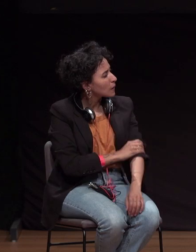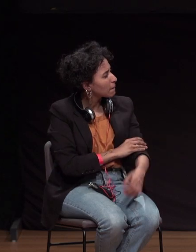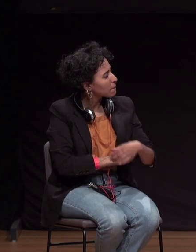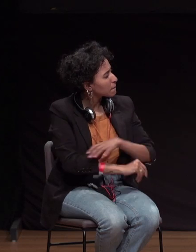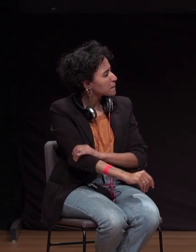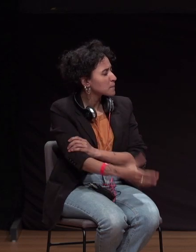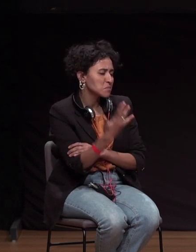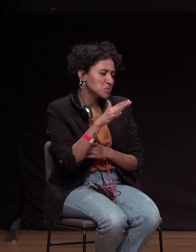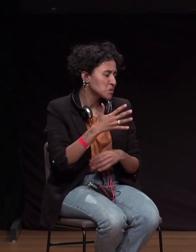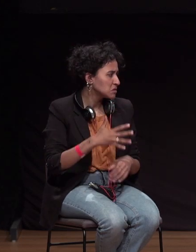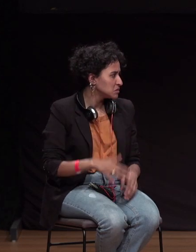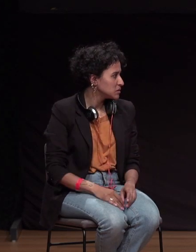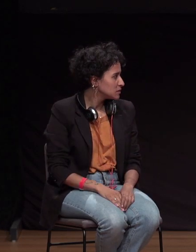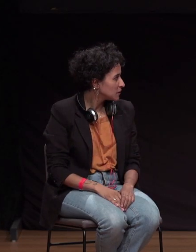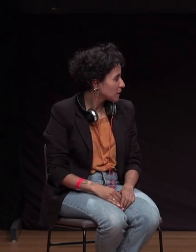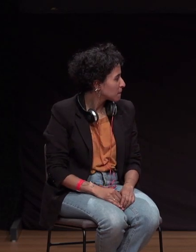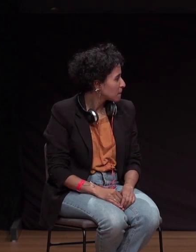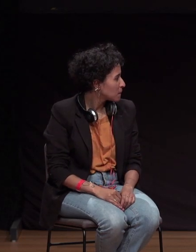No todo?